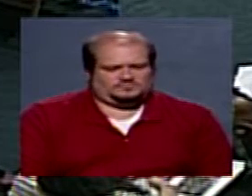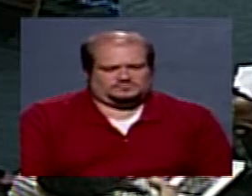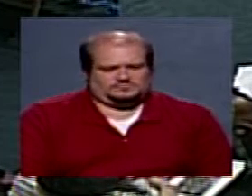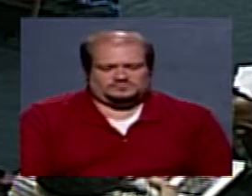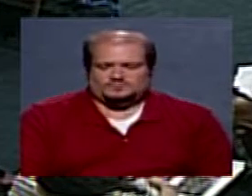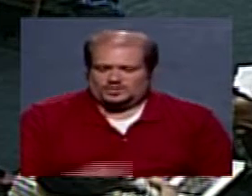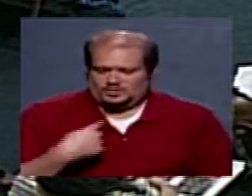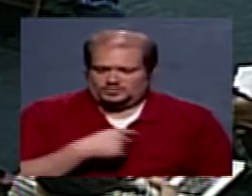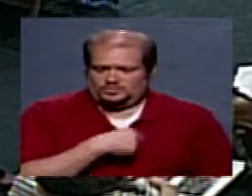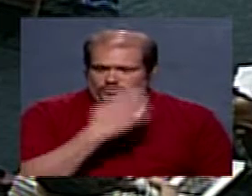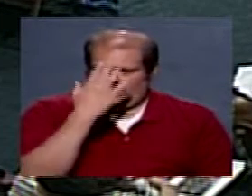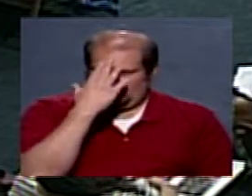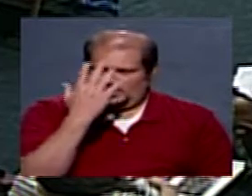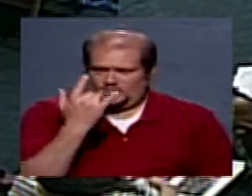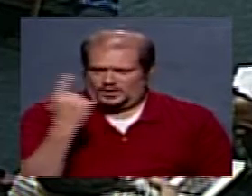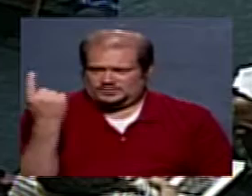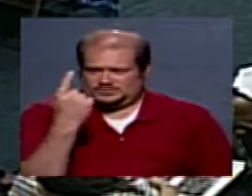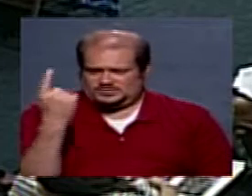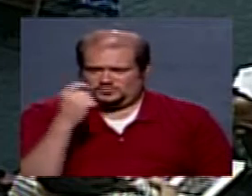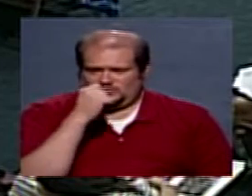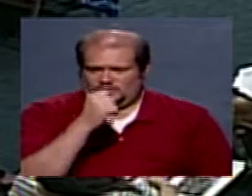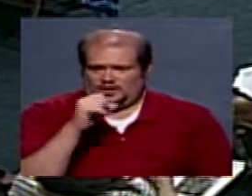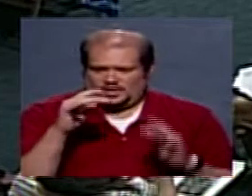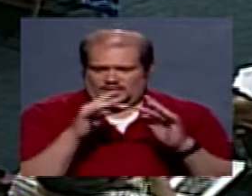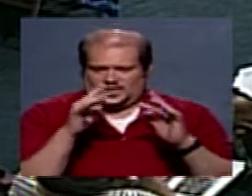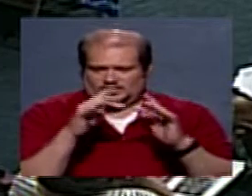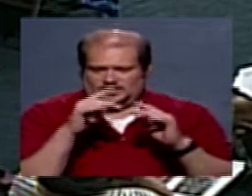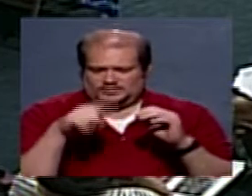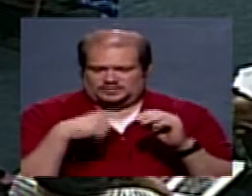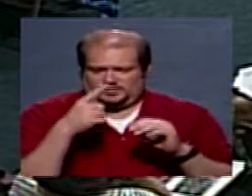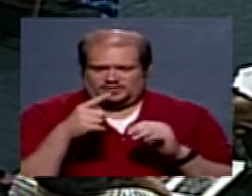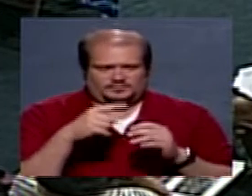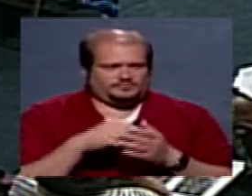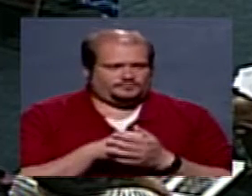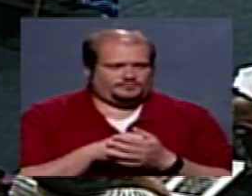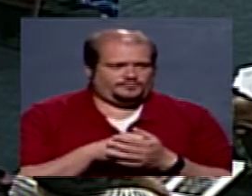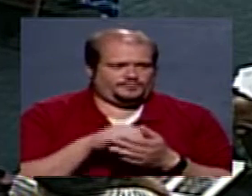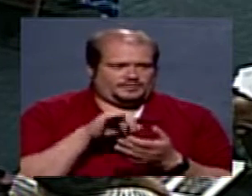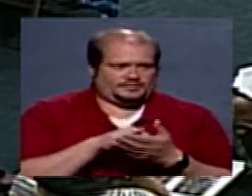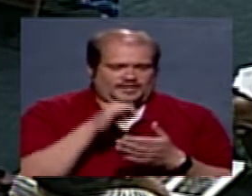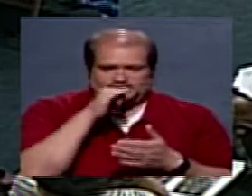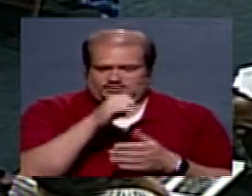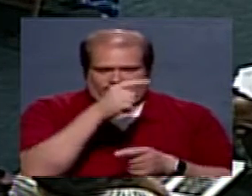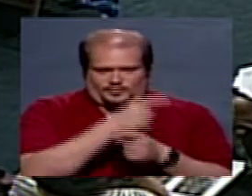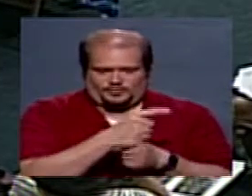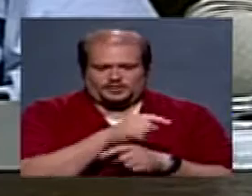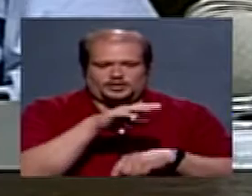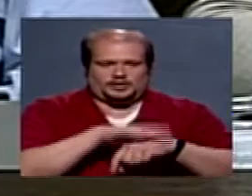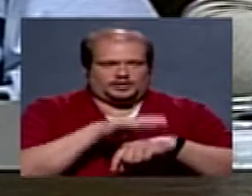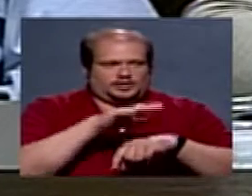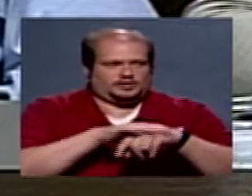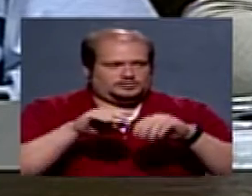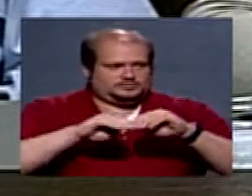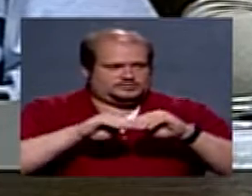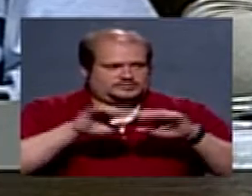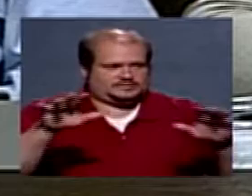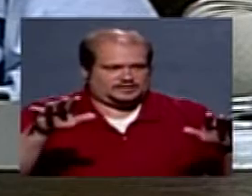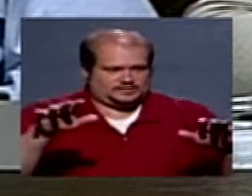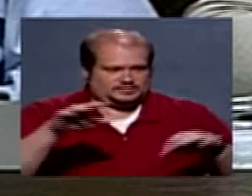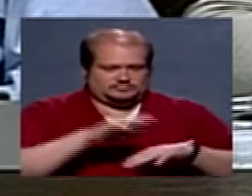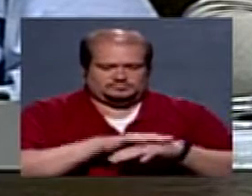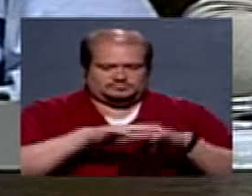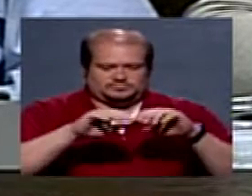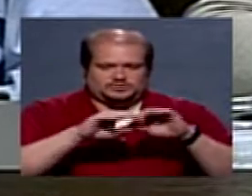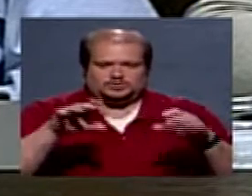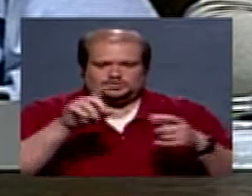Do we know why someone wasn't contacted or? Well, that's not correct. Notice was sent. Notice was sent